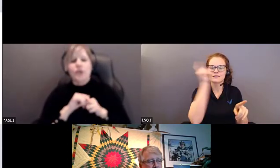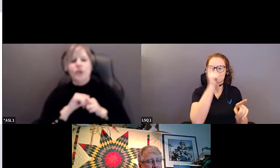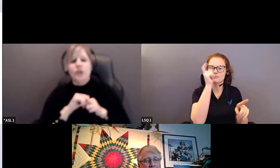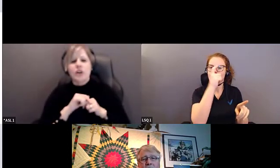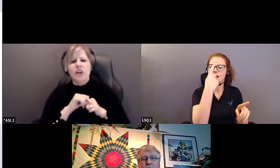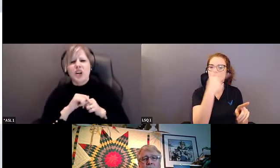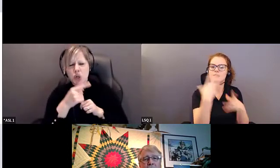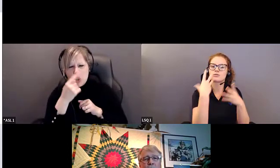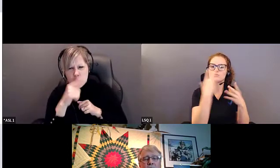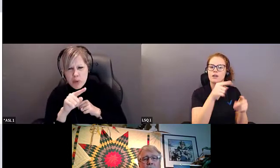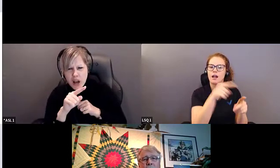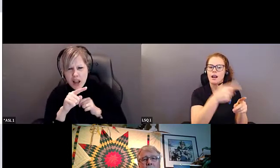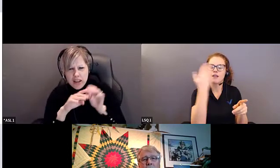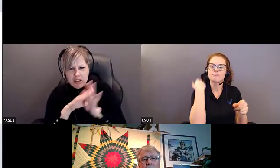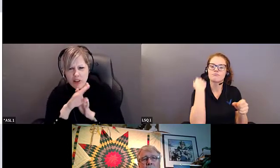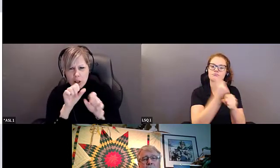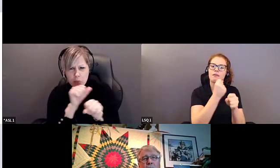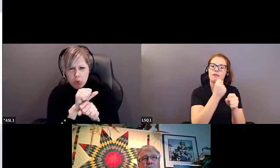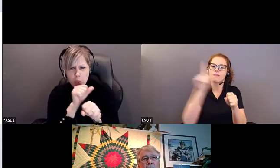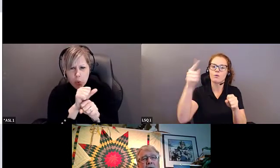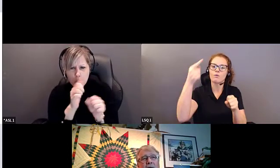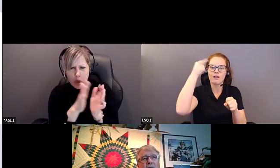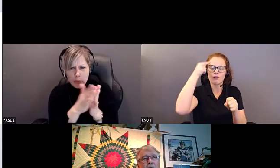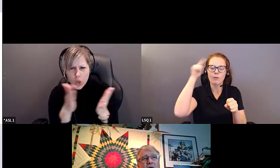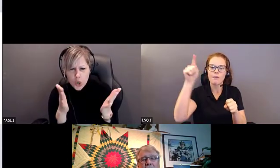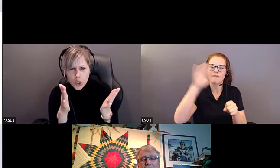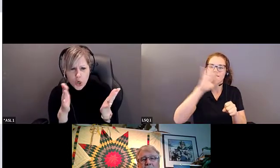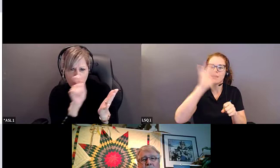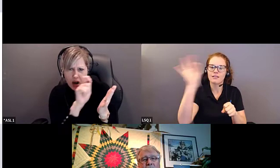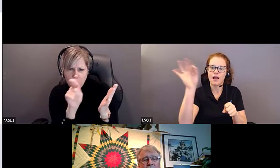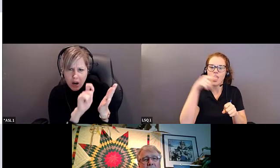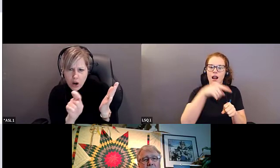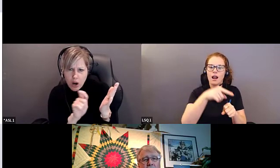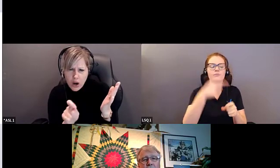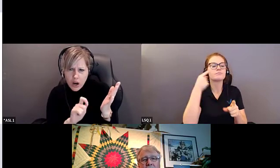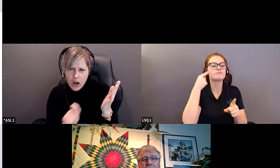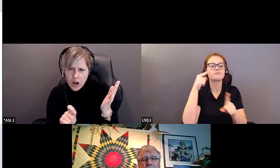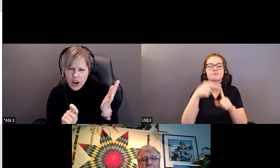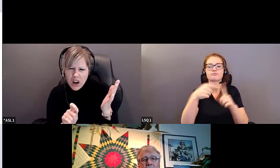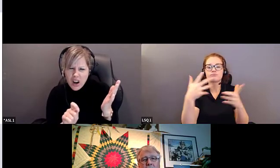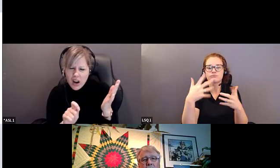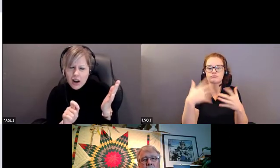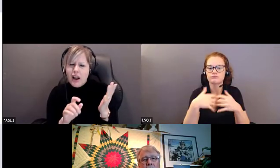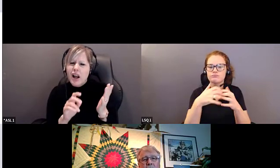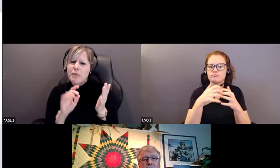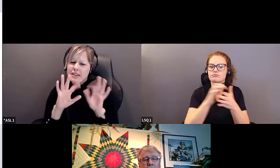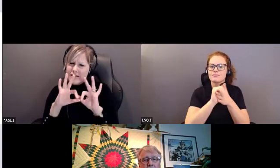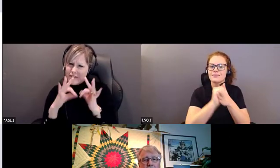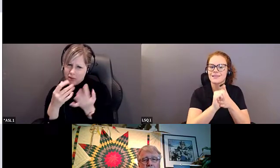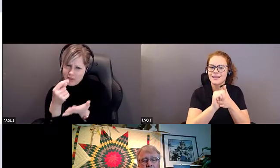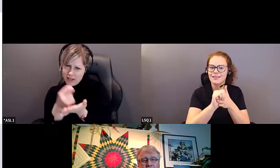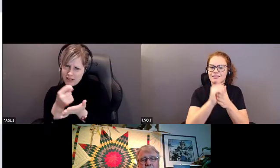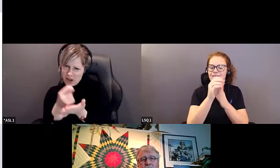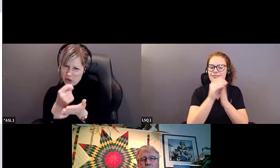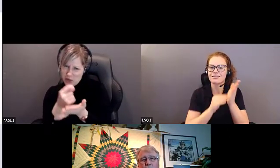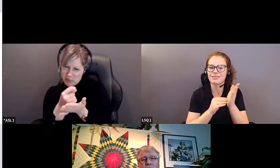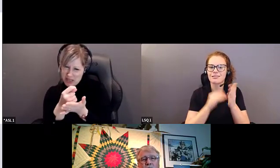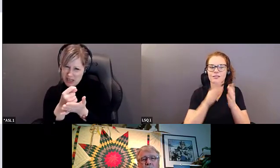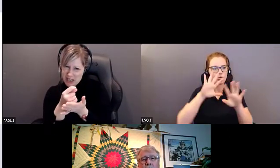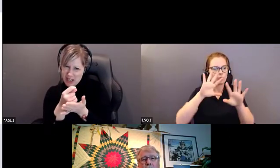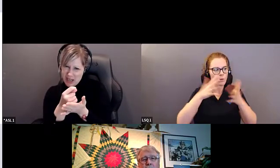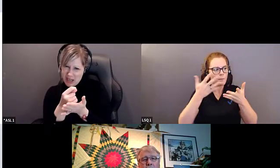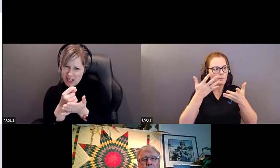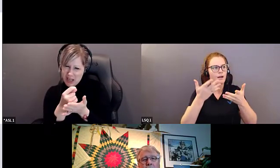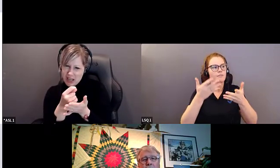workbook that was actually about applying the understandings of family therapy in Indigenous